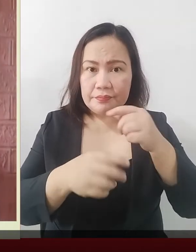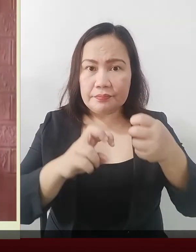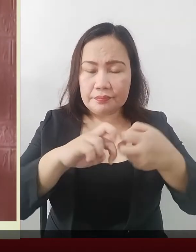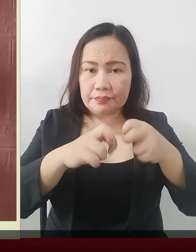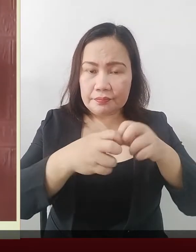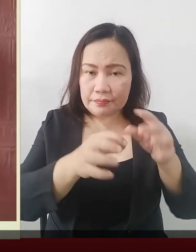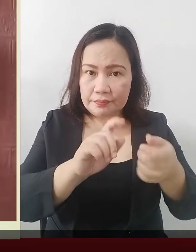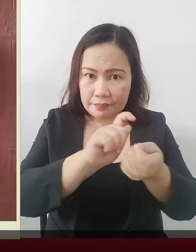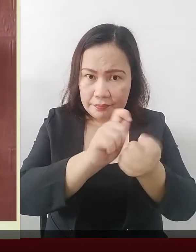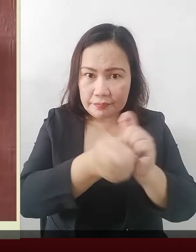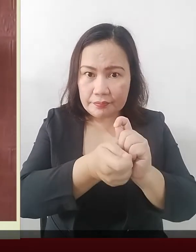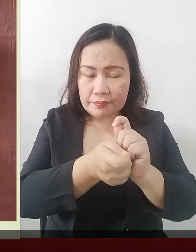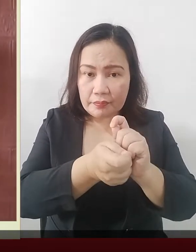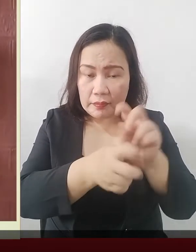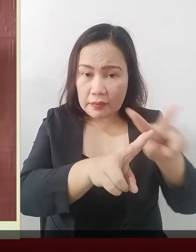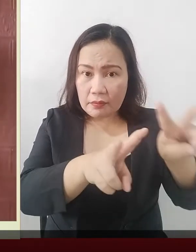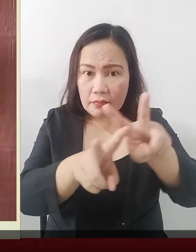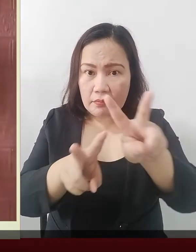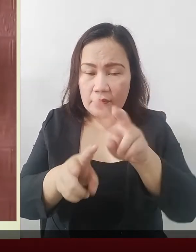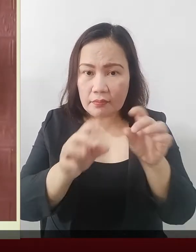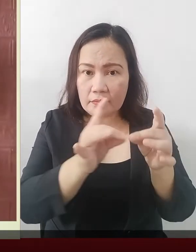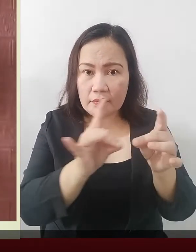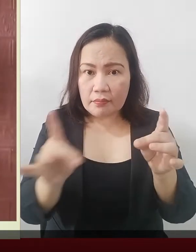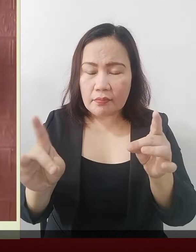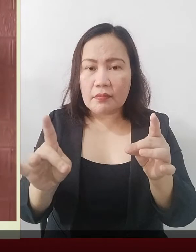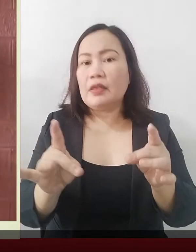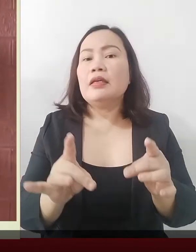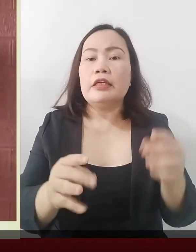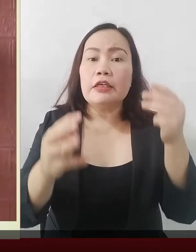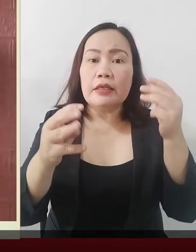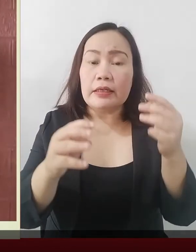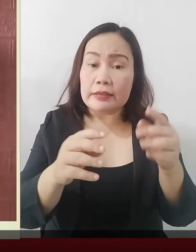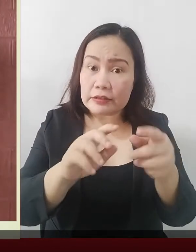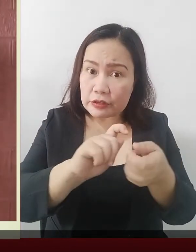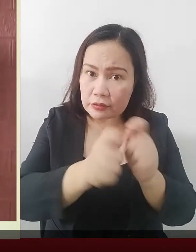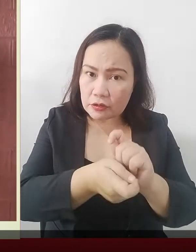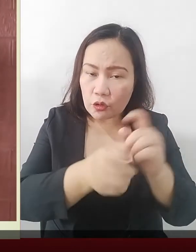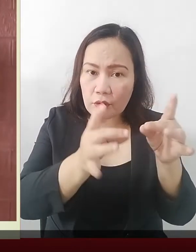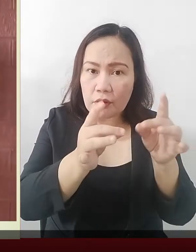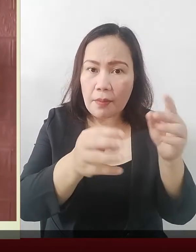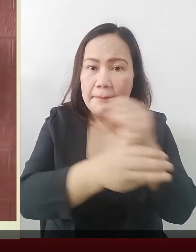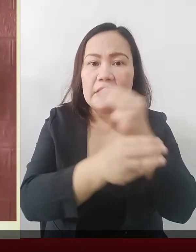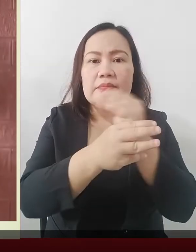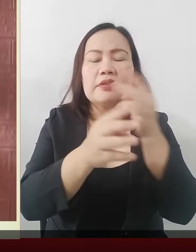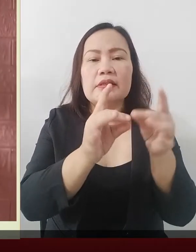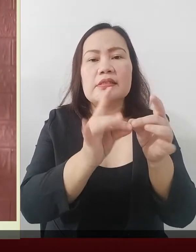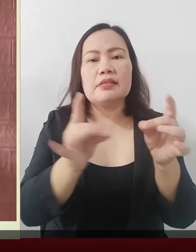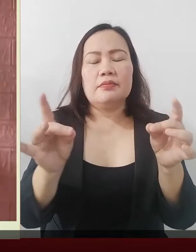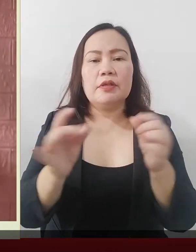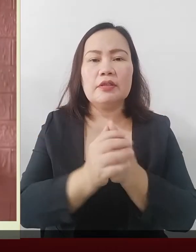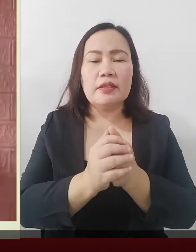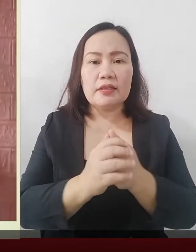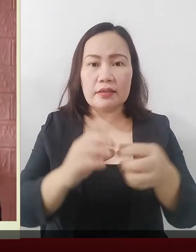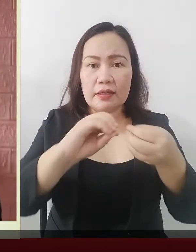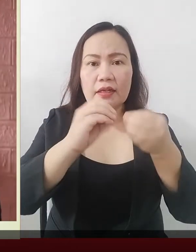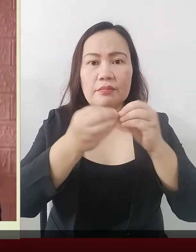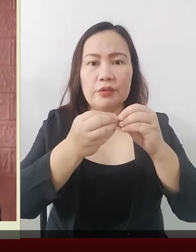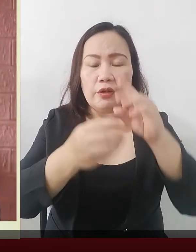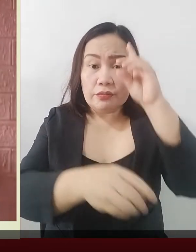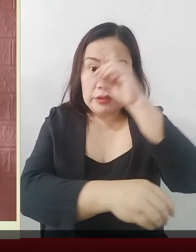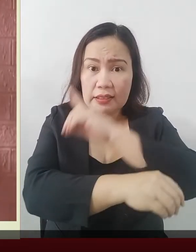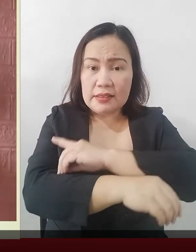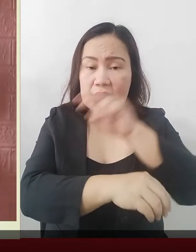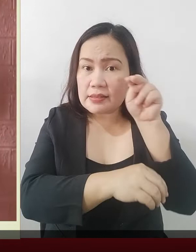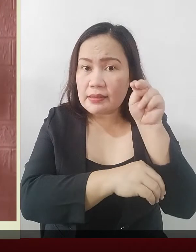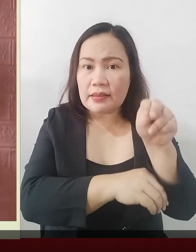Let us first translate the variation statement into a mathematical equation. So the